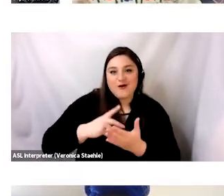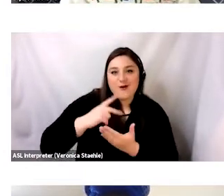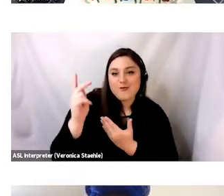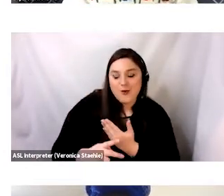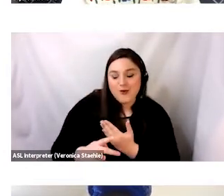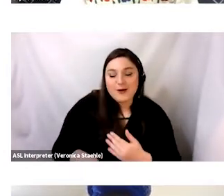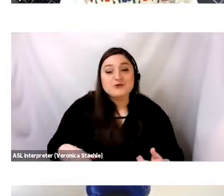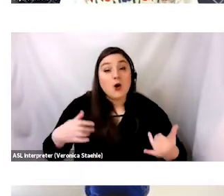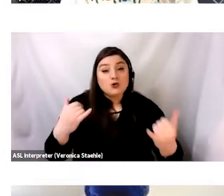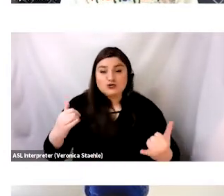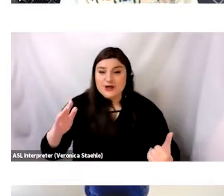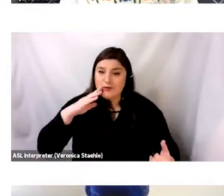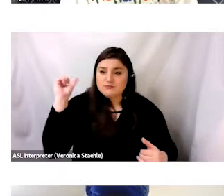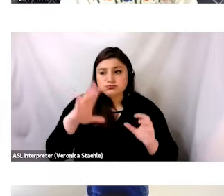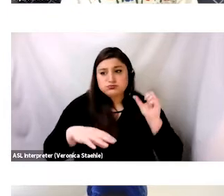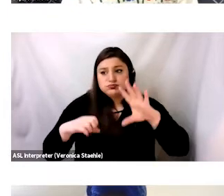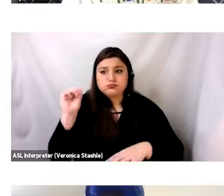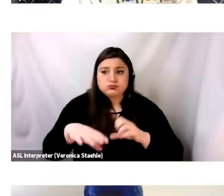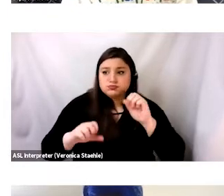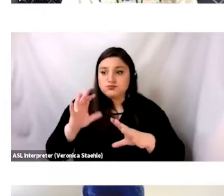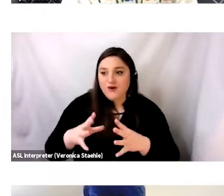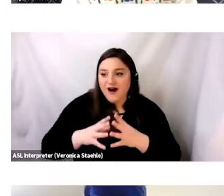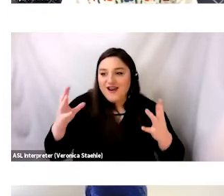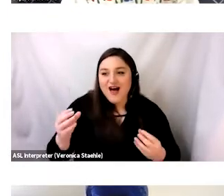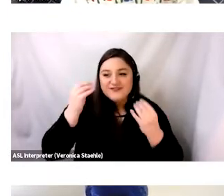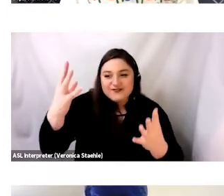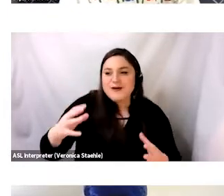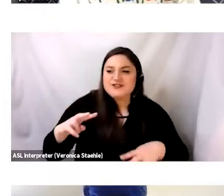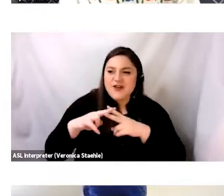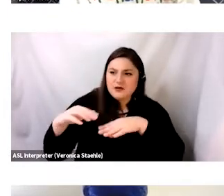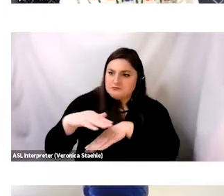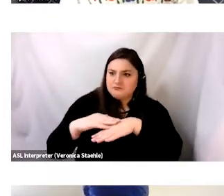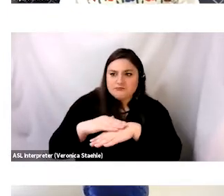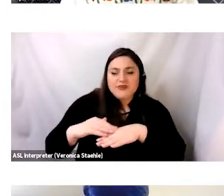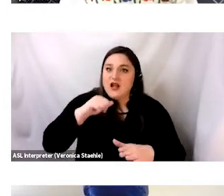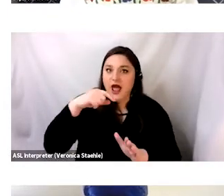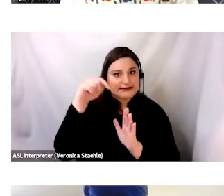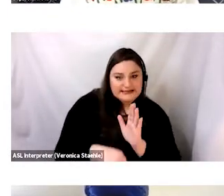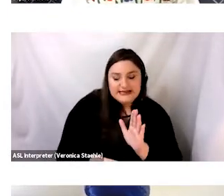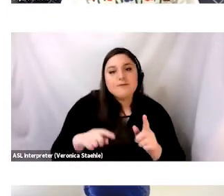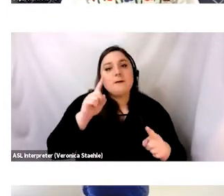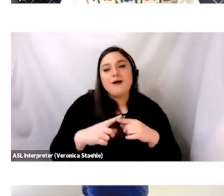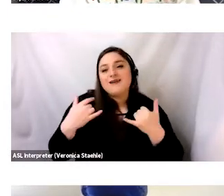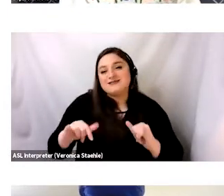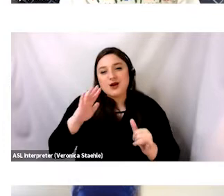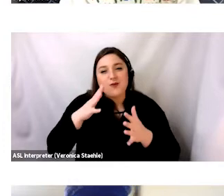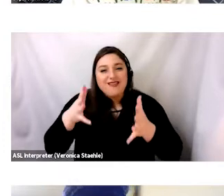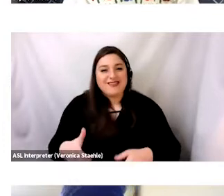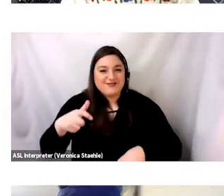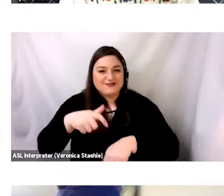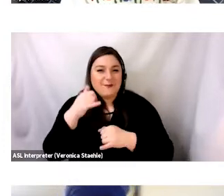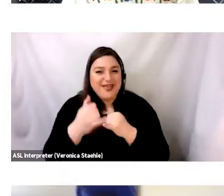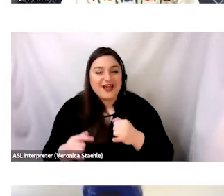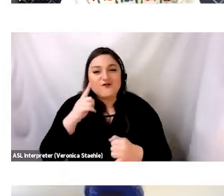a wide variety of information. It is not at all comprehensive. And at the end, we will leave ample time for questions. So